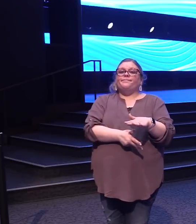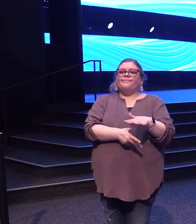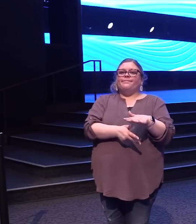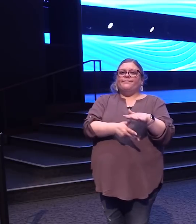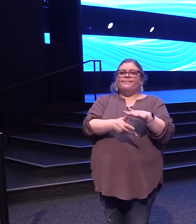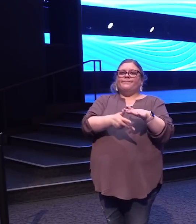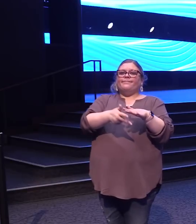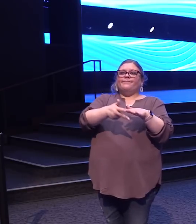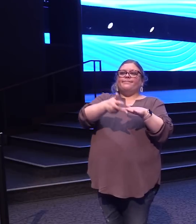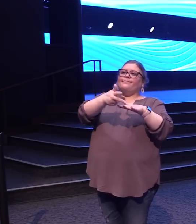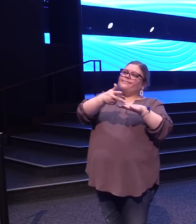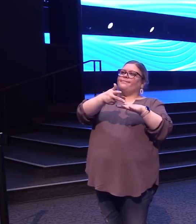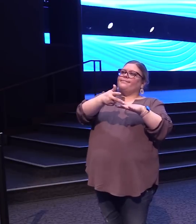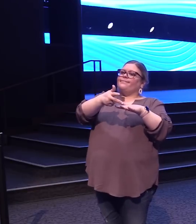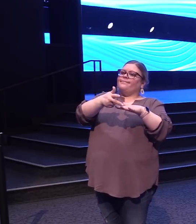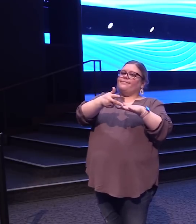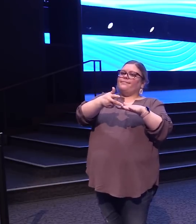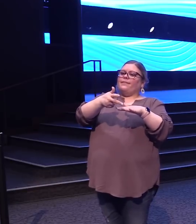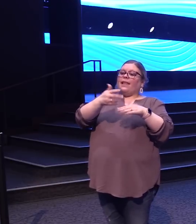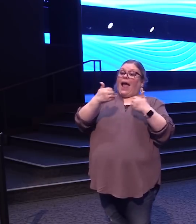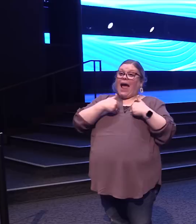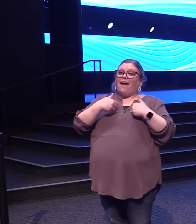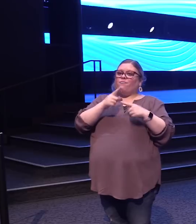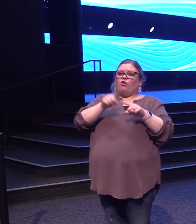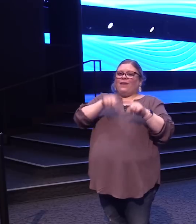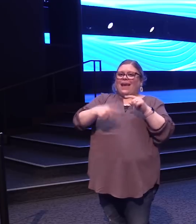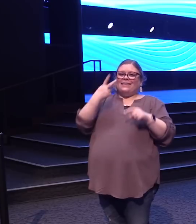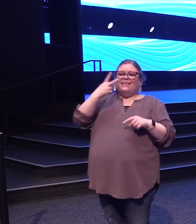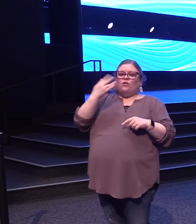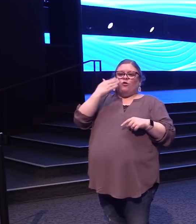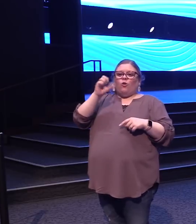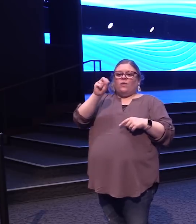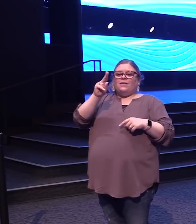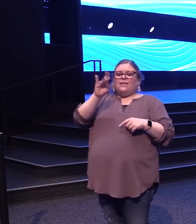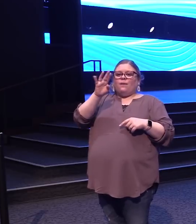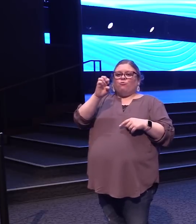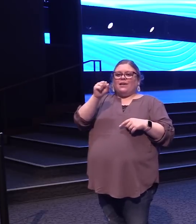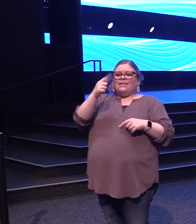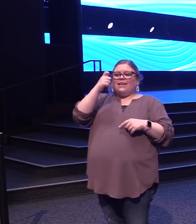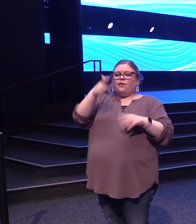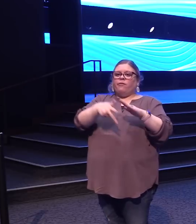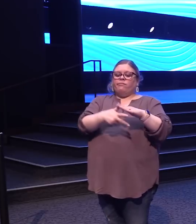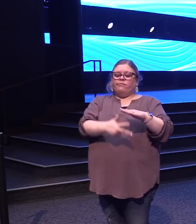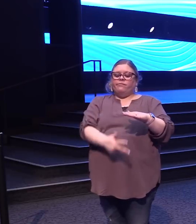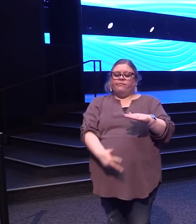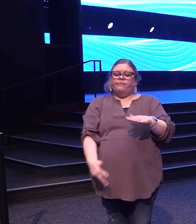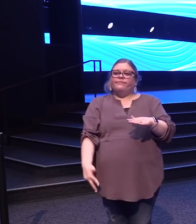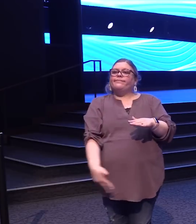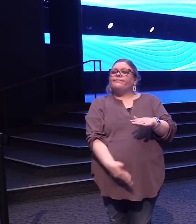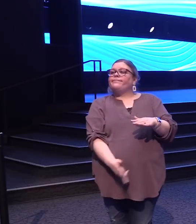You know, submarines, right? They exist, but they're invisible. They're just down there going,